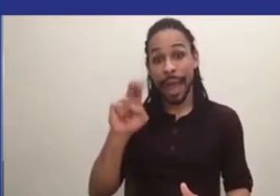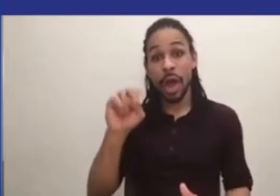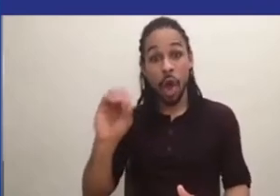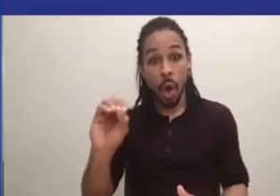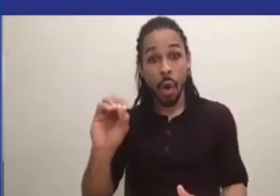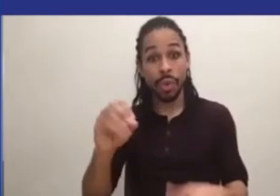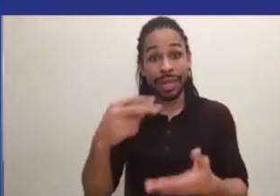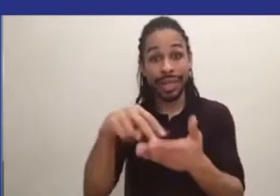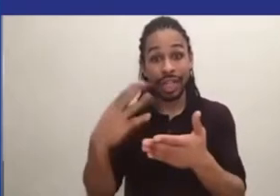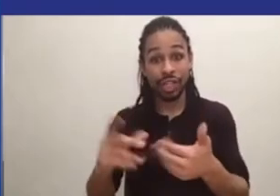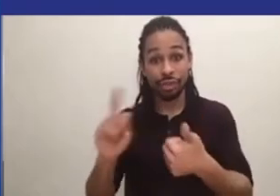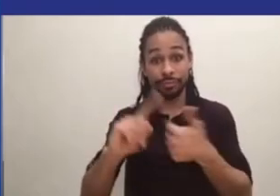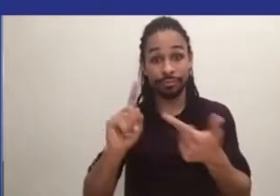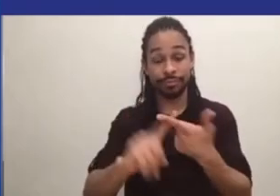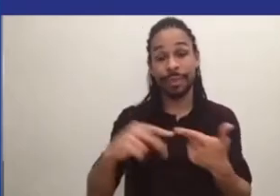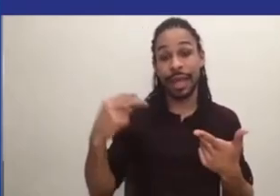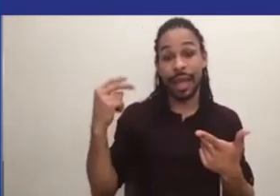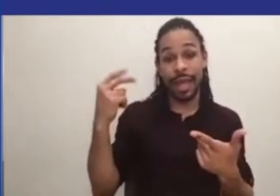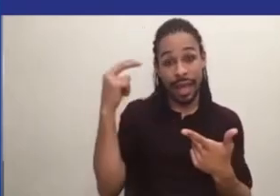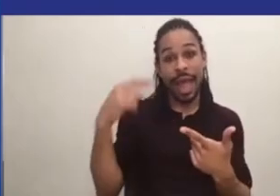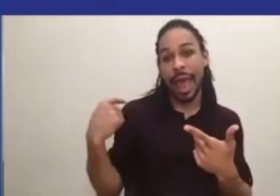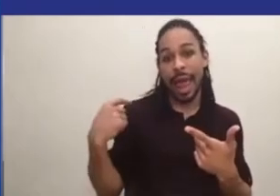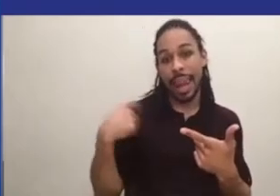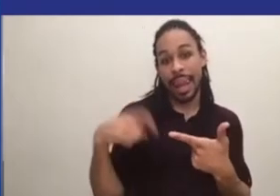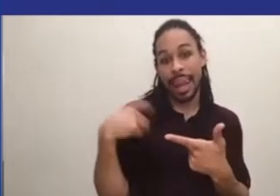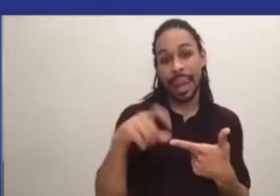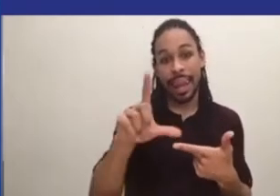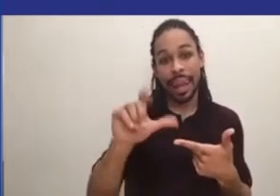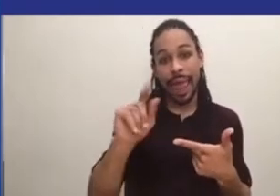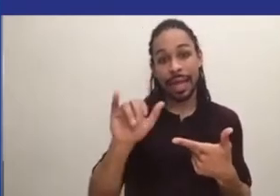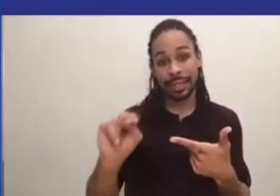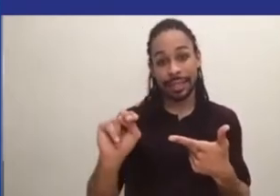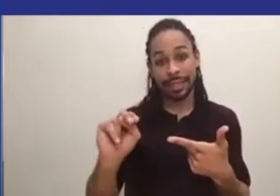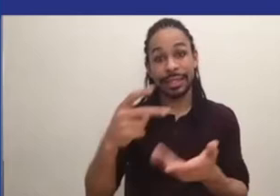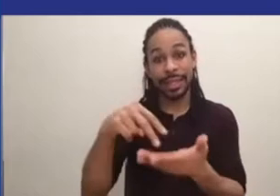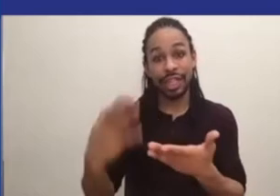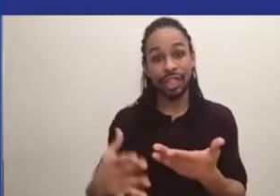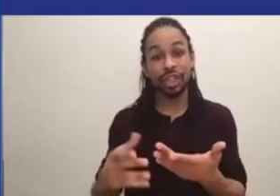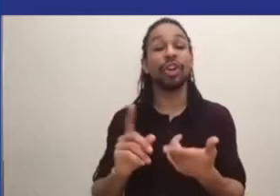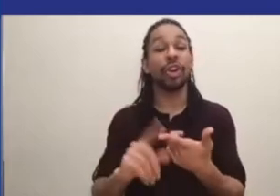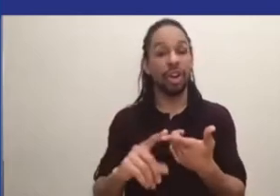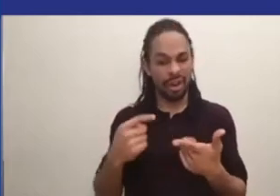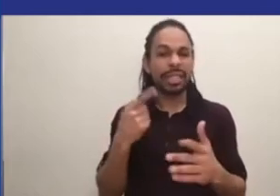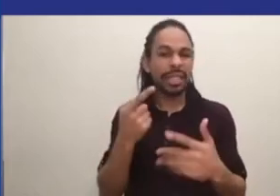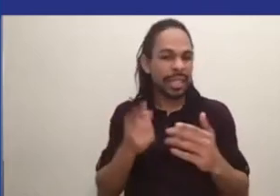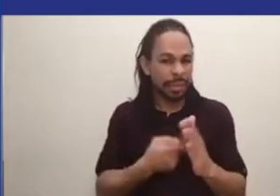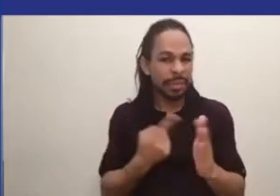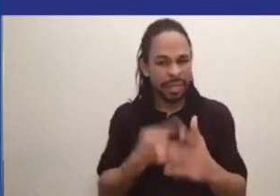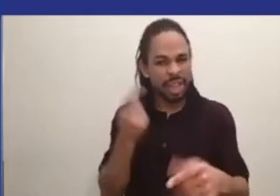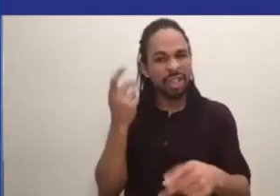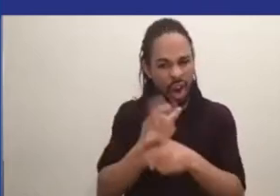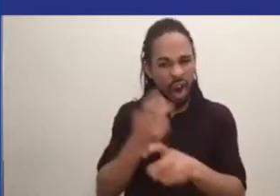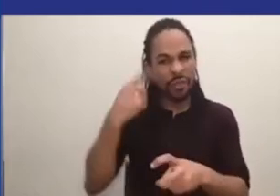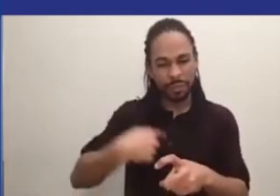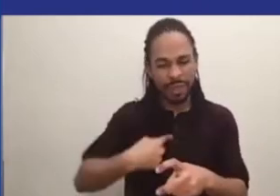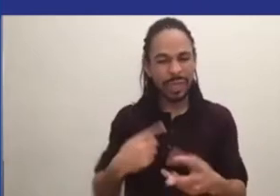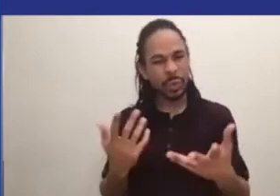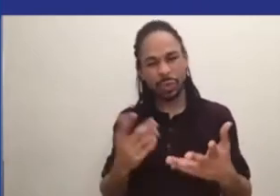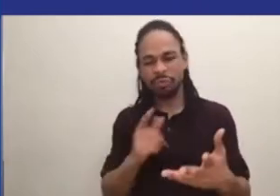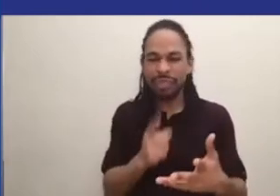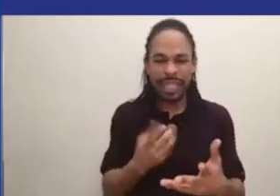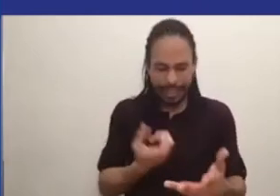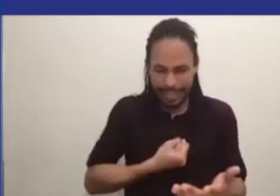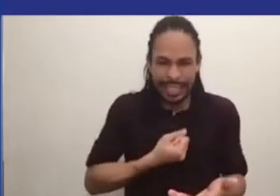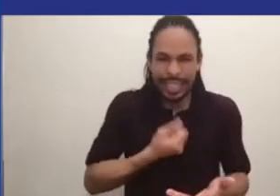also a Latin dancer, and I sometimes wrestle with even saying that, as it's something that has been such a part